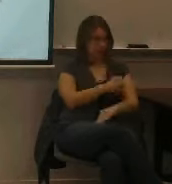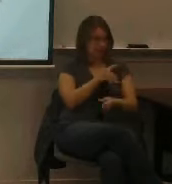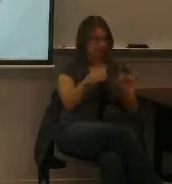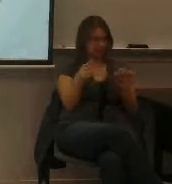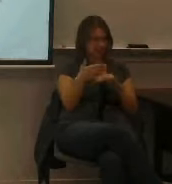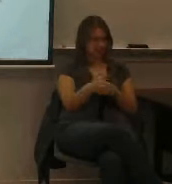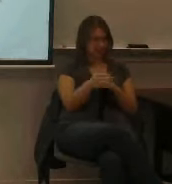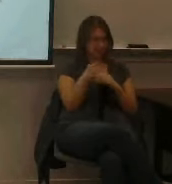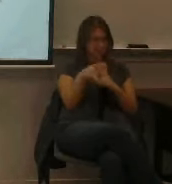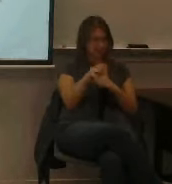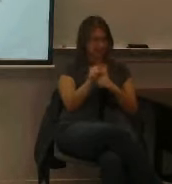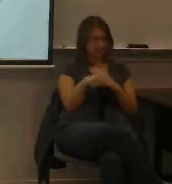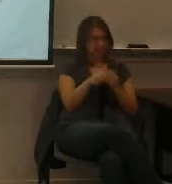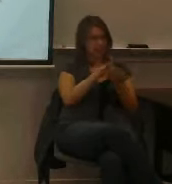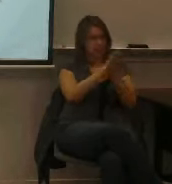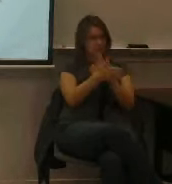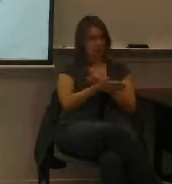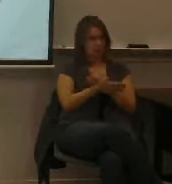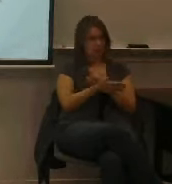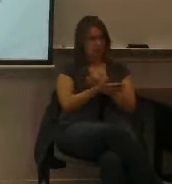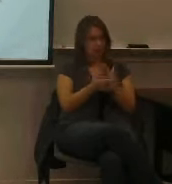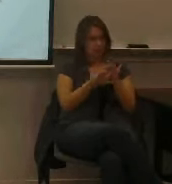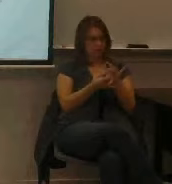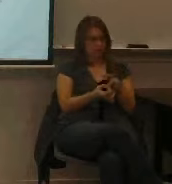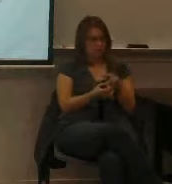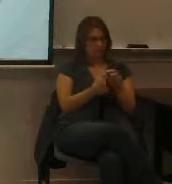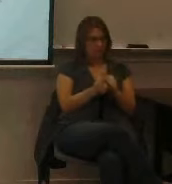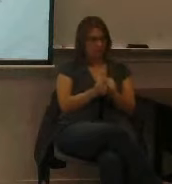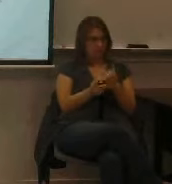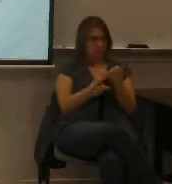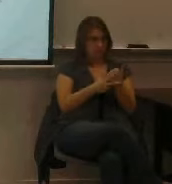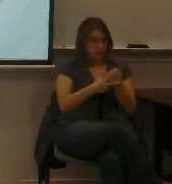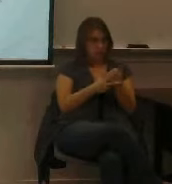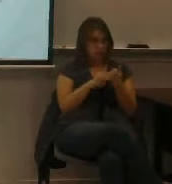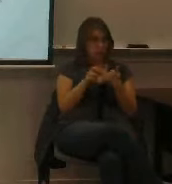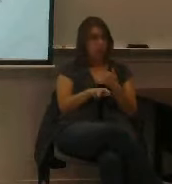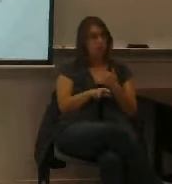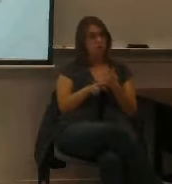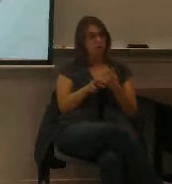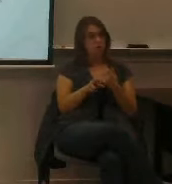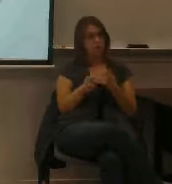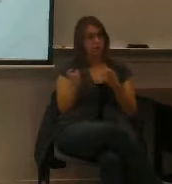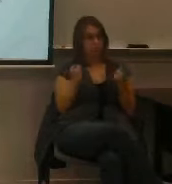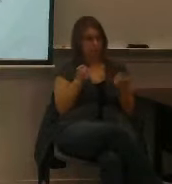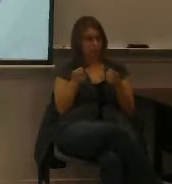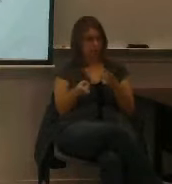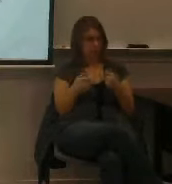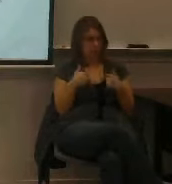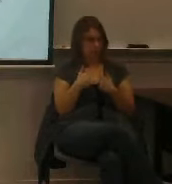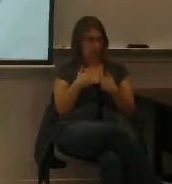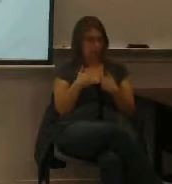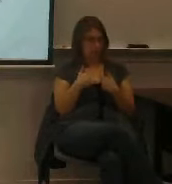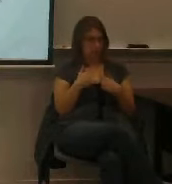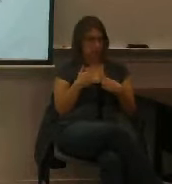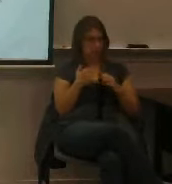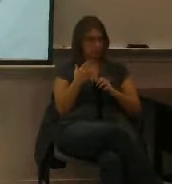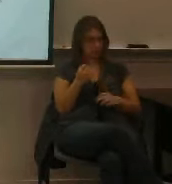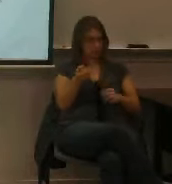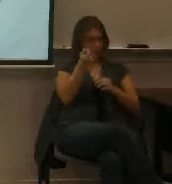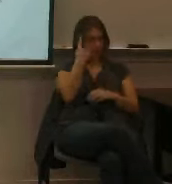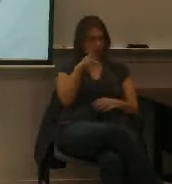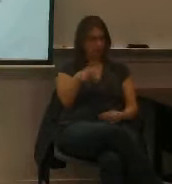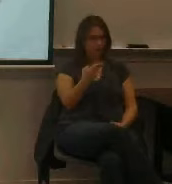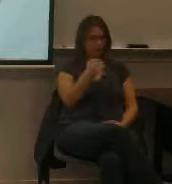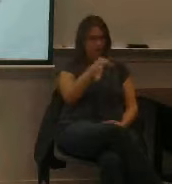species. And then this becomes the core for either conserving those species or managing those species and pushing them in, understanding